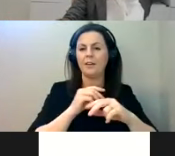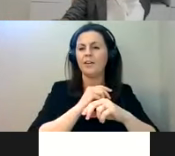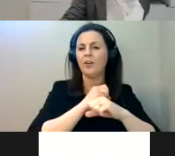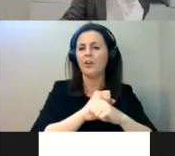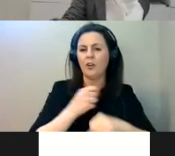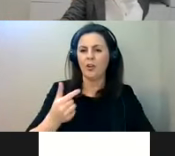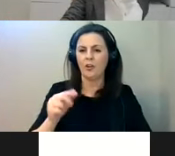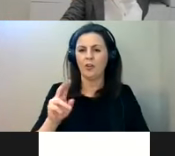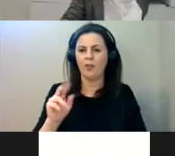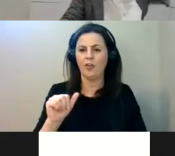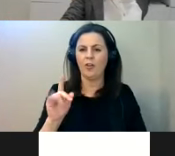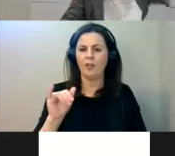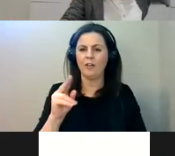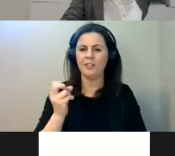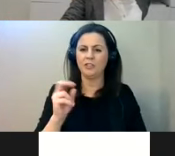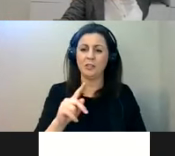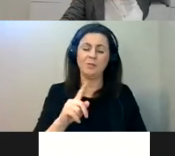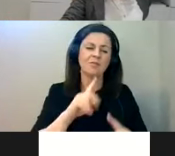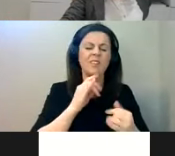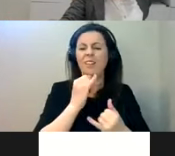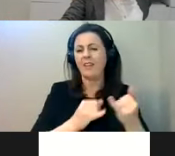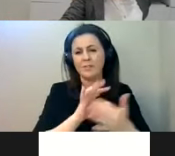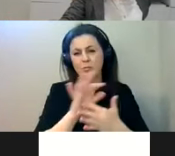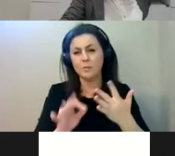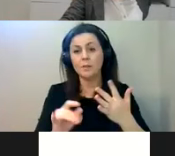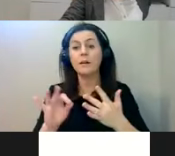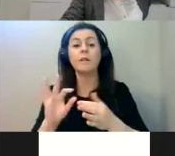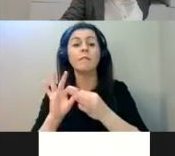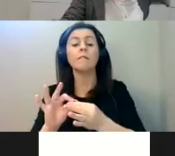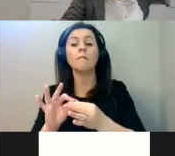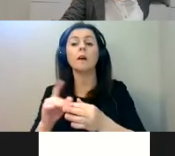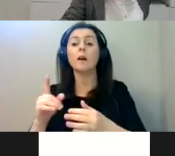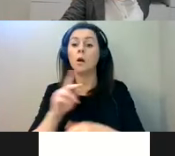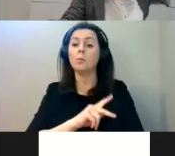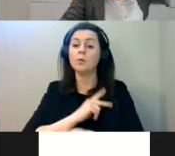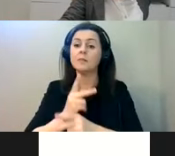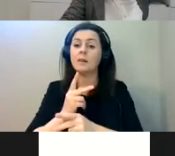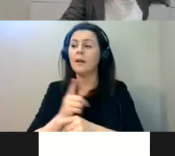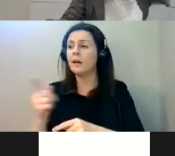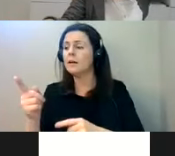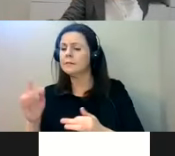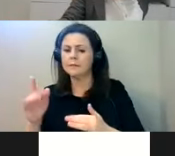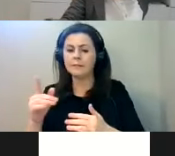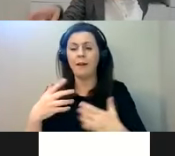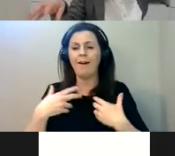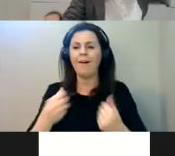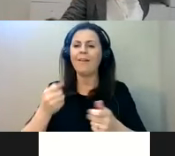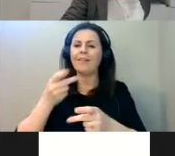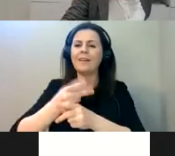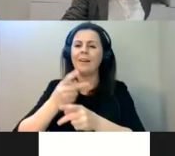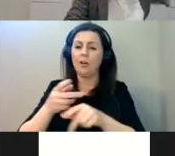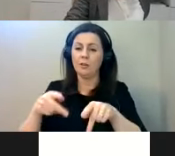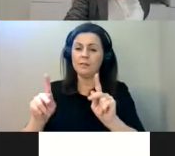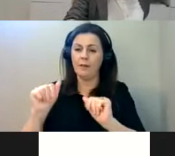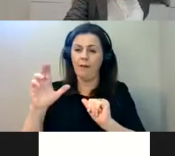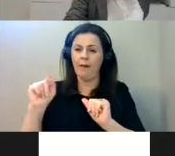example, if it were with respect to personal care, you might look to the Healthcare Consent Act to see who else can make personal care decisions. If it's